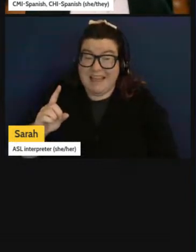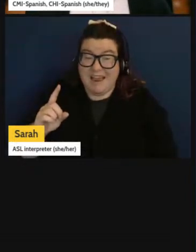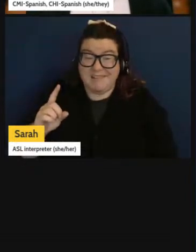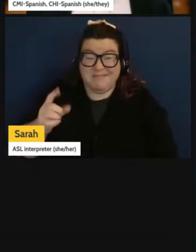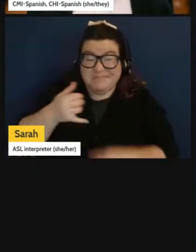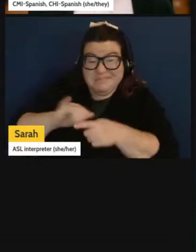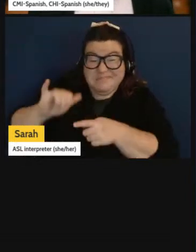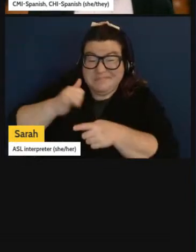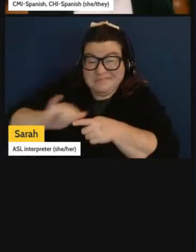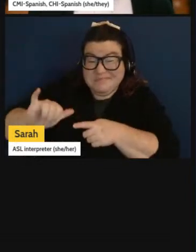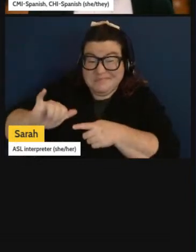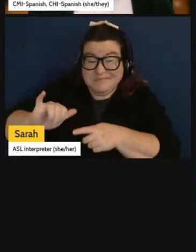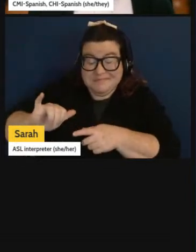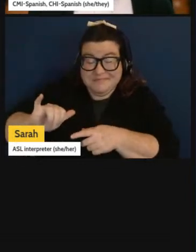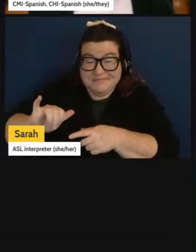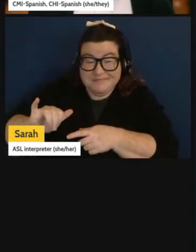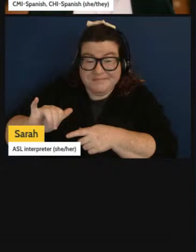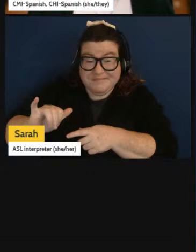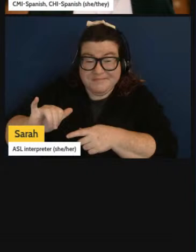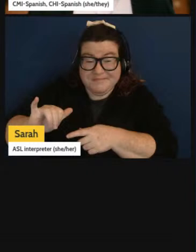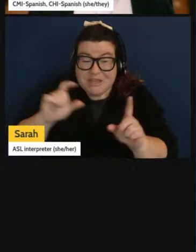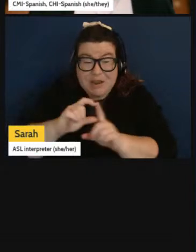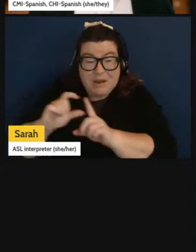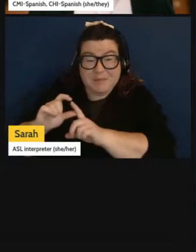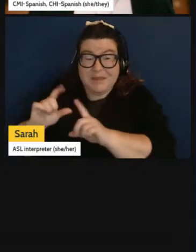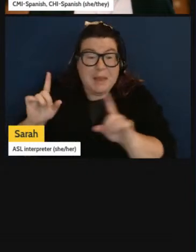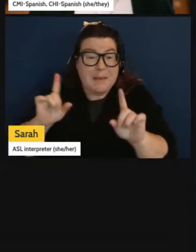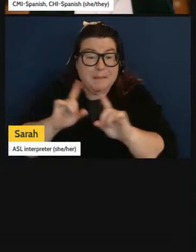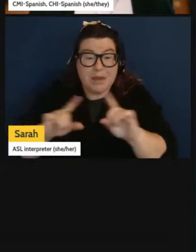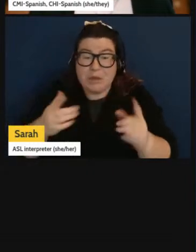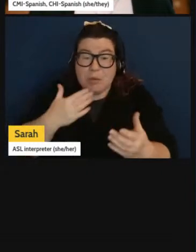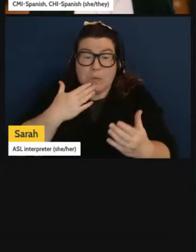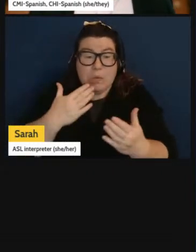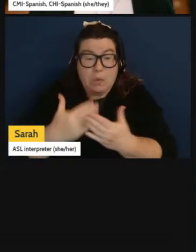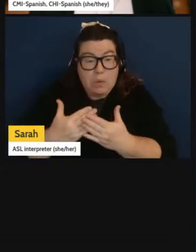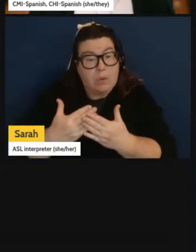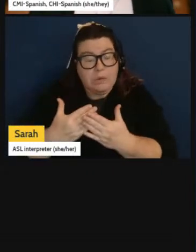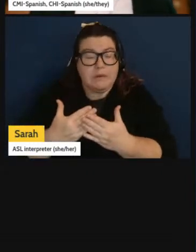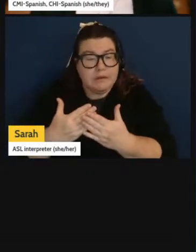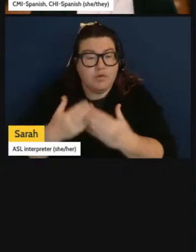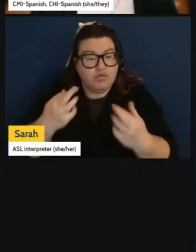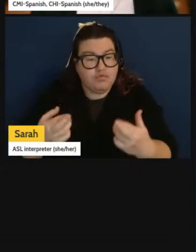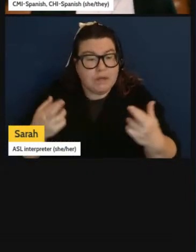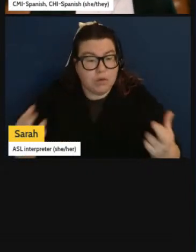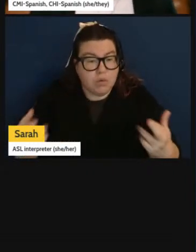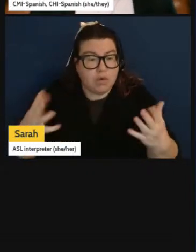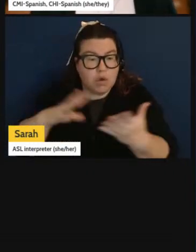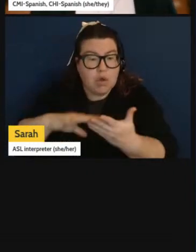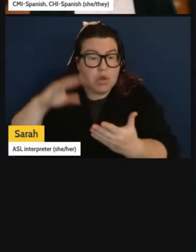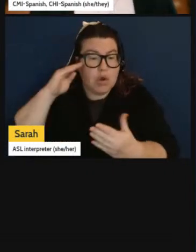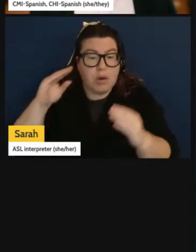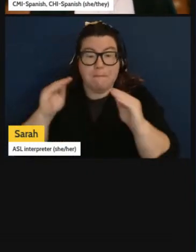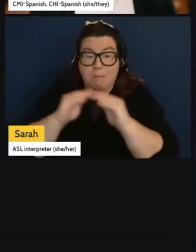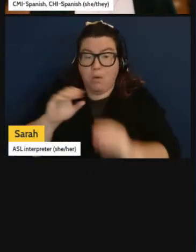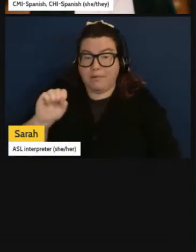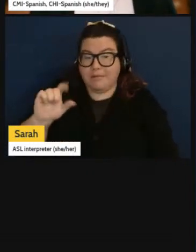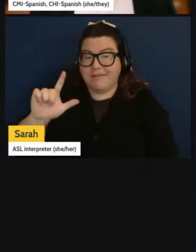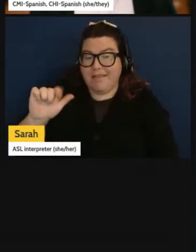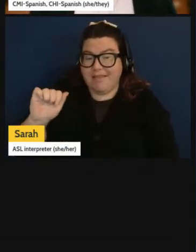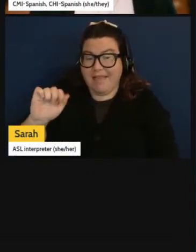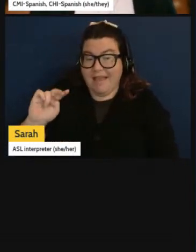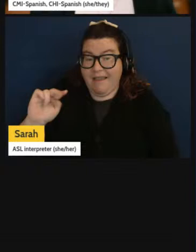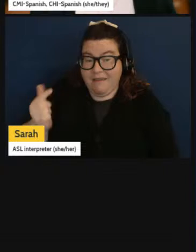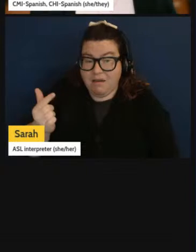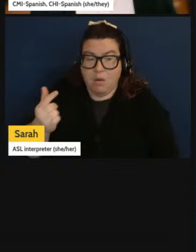right? But it's a really good way to learn more slang, or even